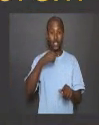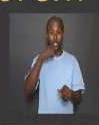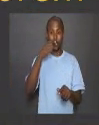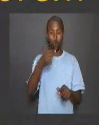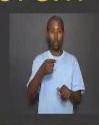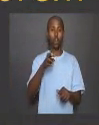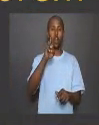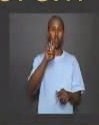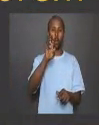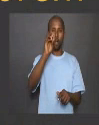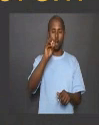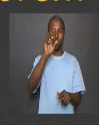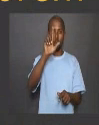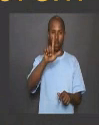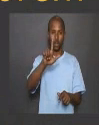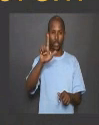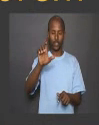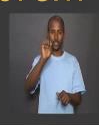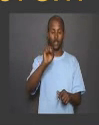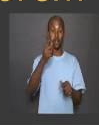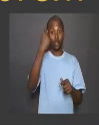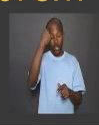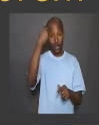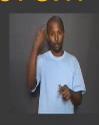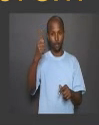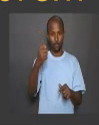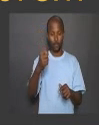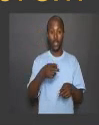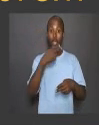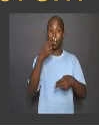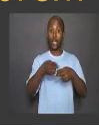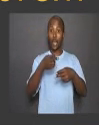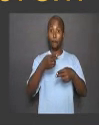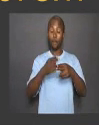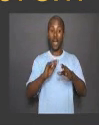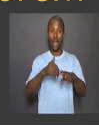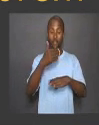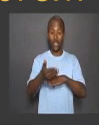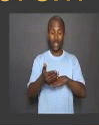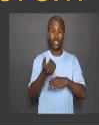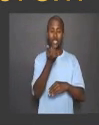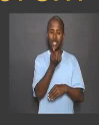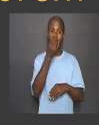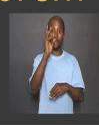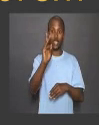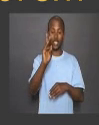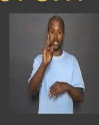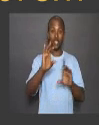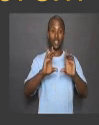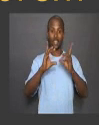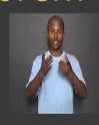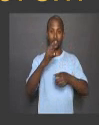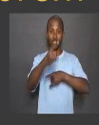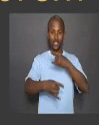called Rolle's theorem. It is named after the 17th